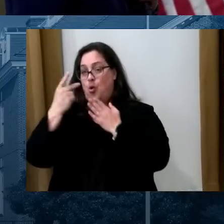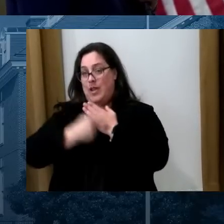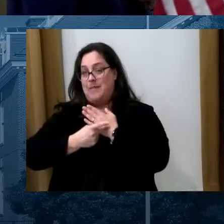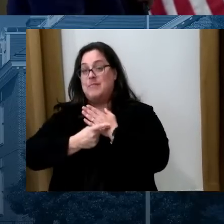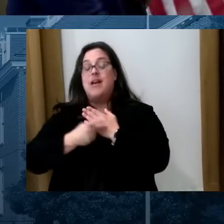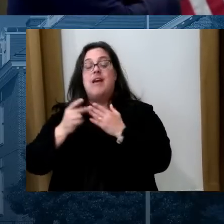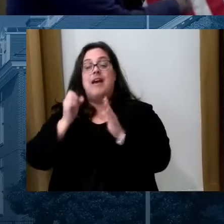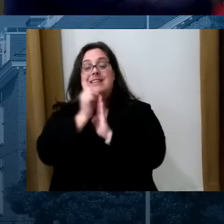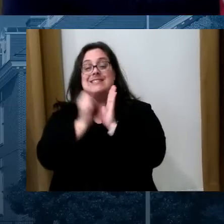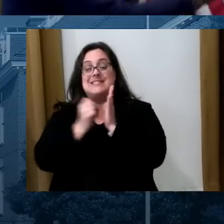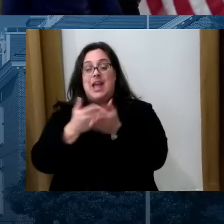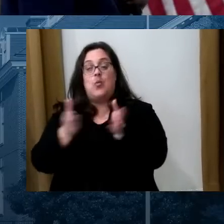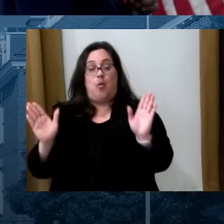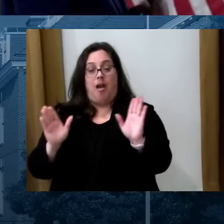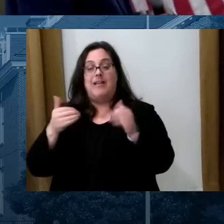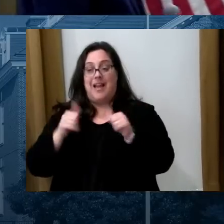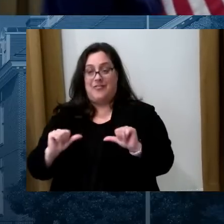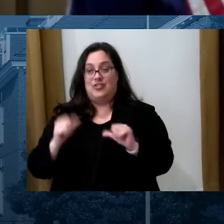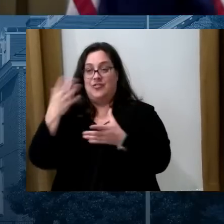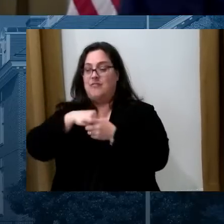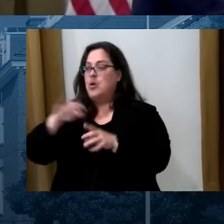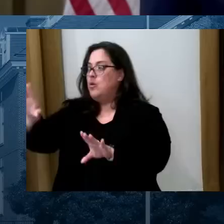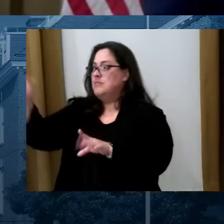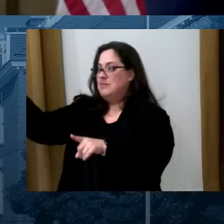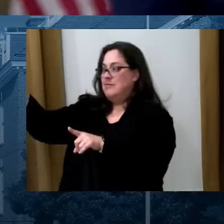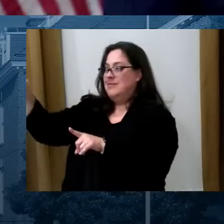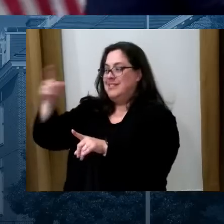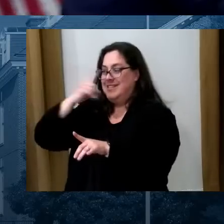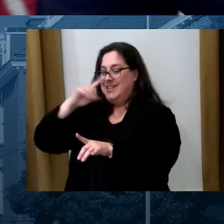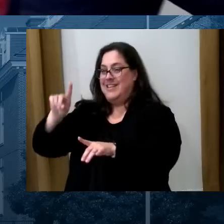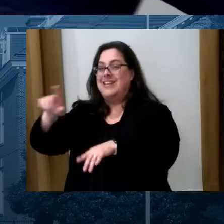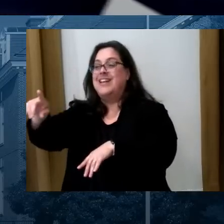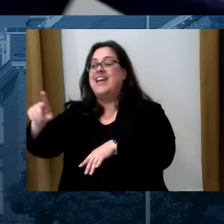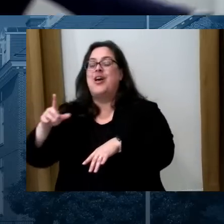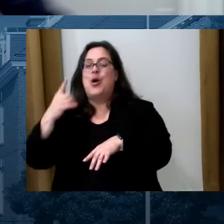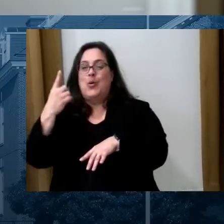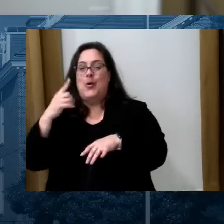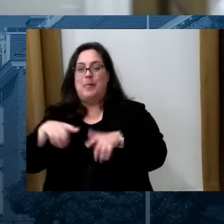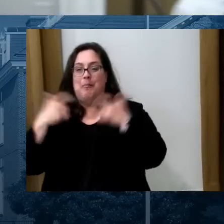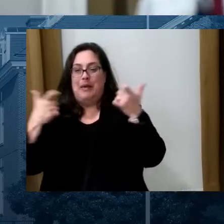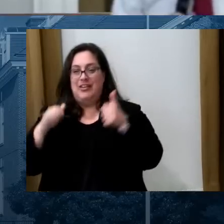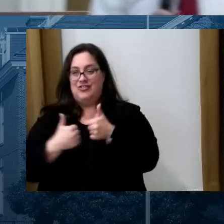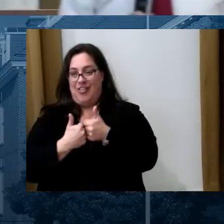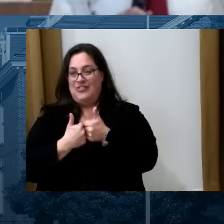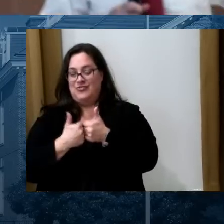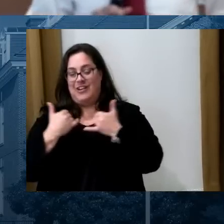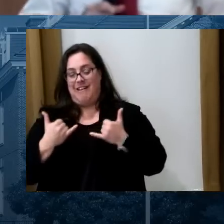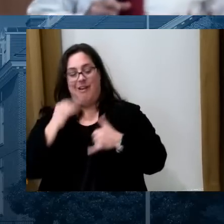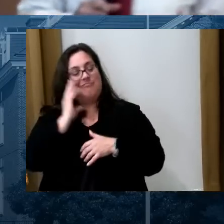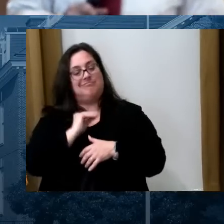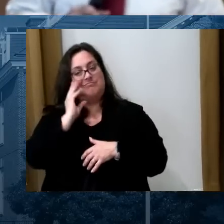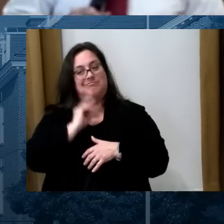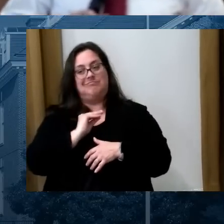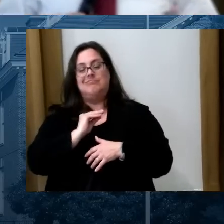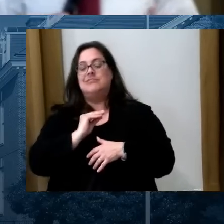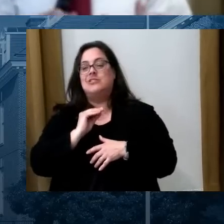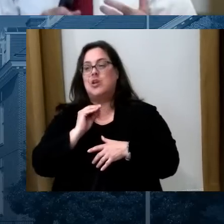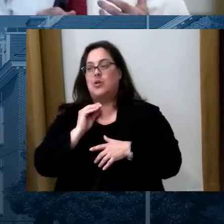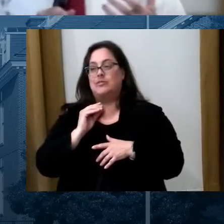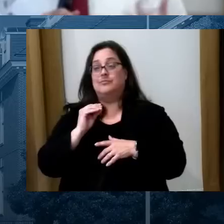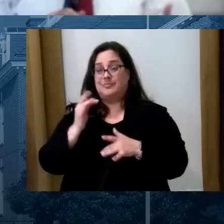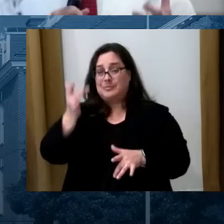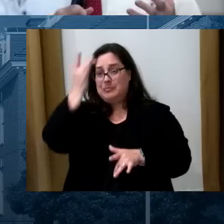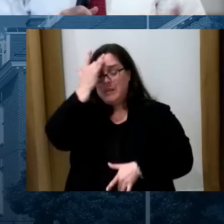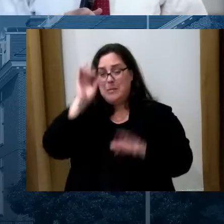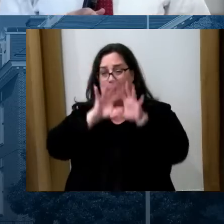efforts are a part of that. I don't know if you want to stop you there. One of the big challenges that we have now is the pandemic caused